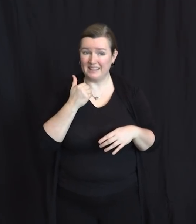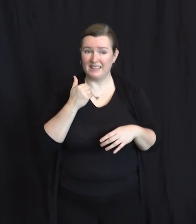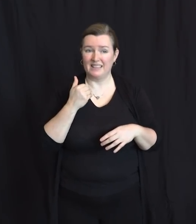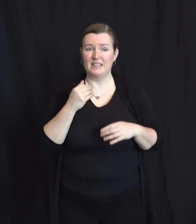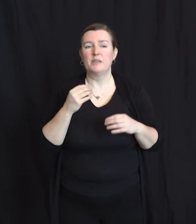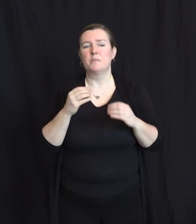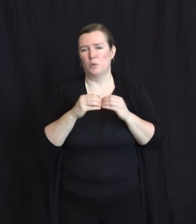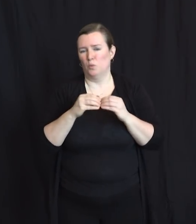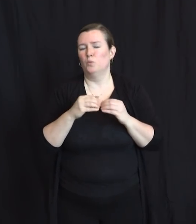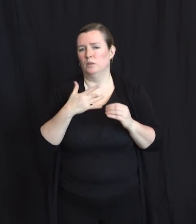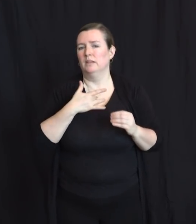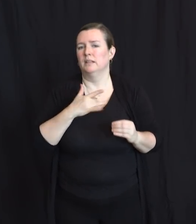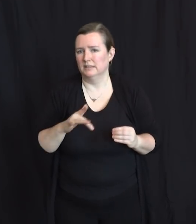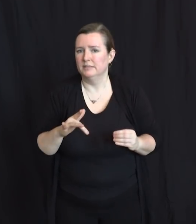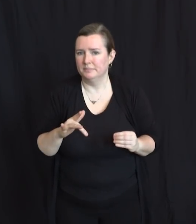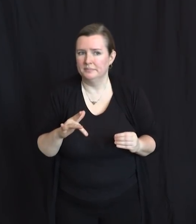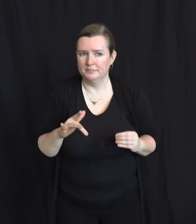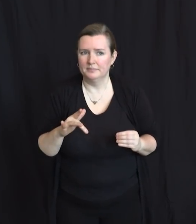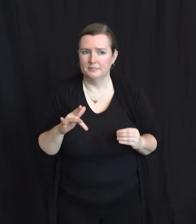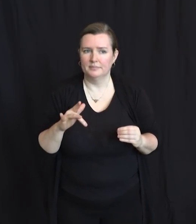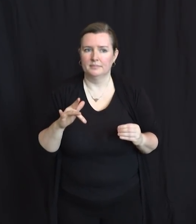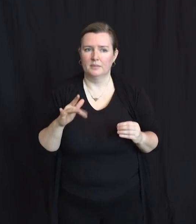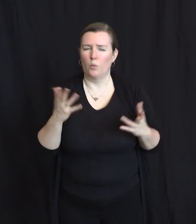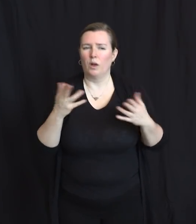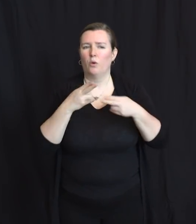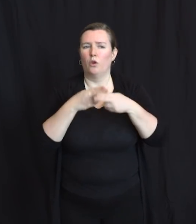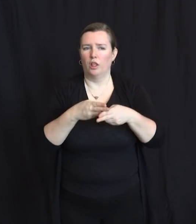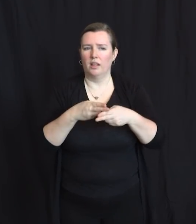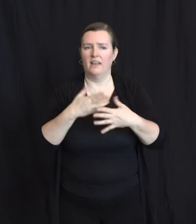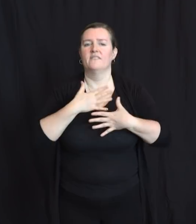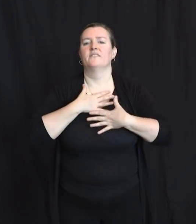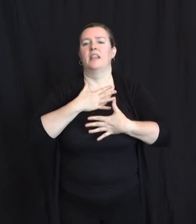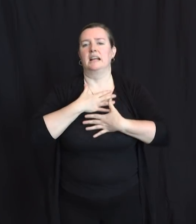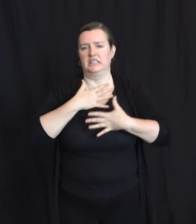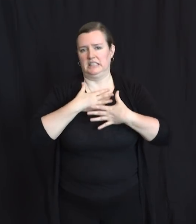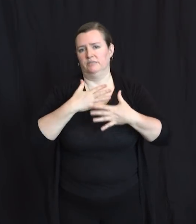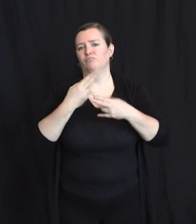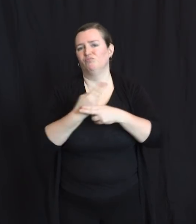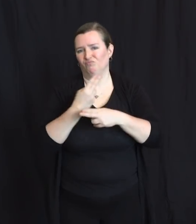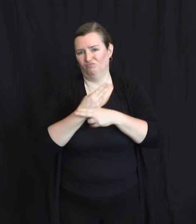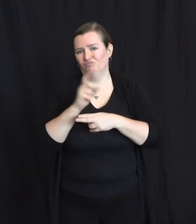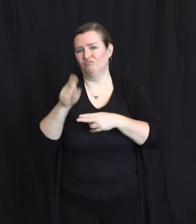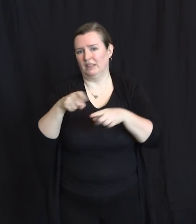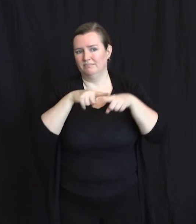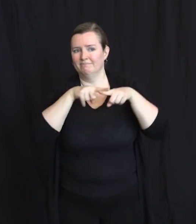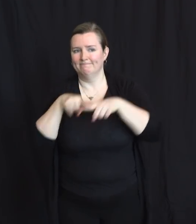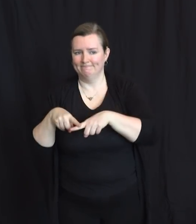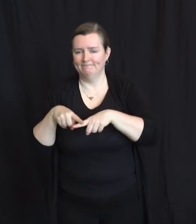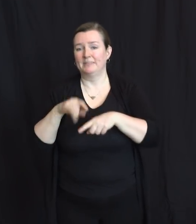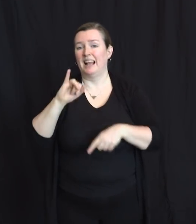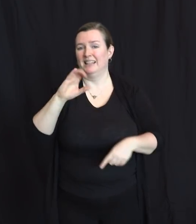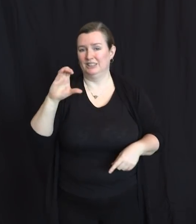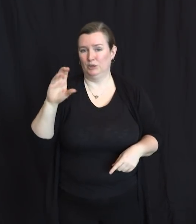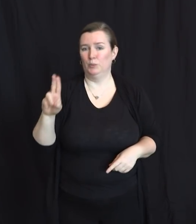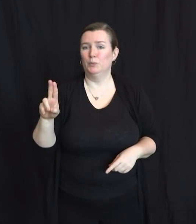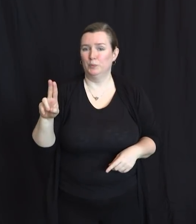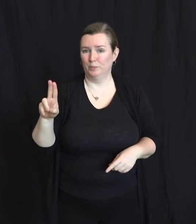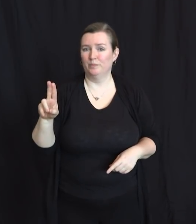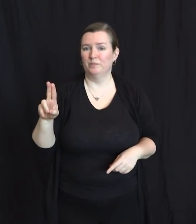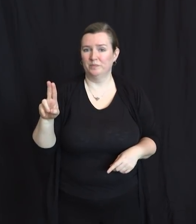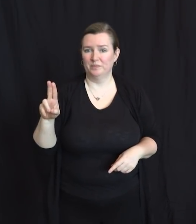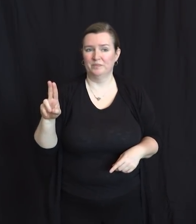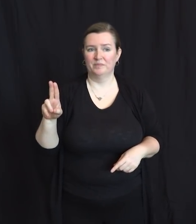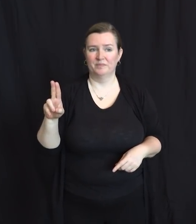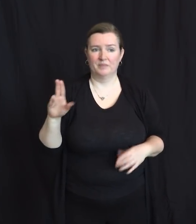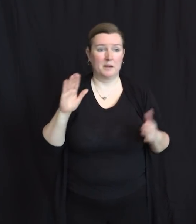have received invasive mechanical ventilation or care in the ICU compared to those who do